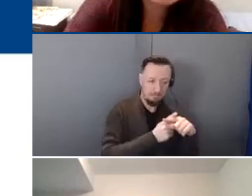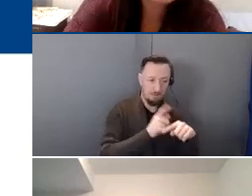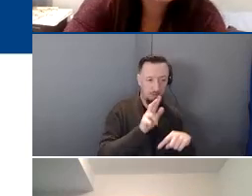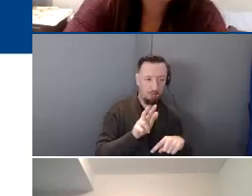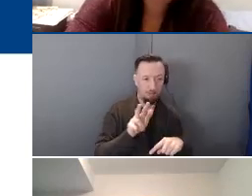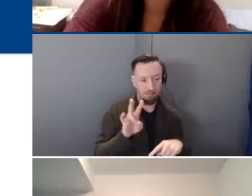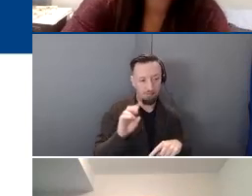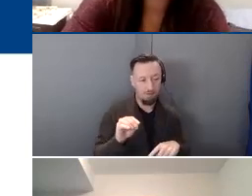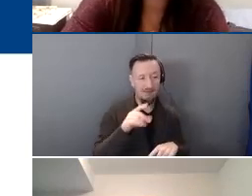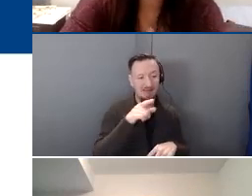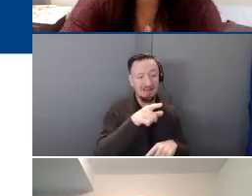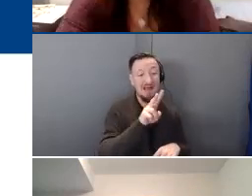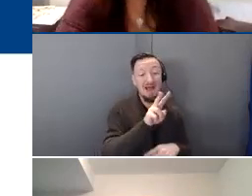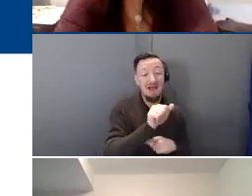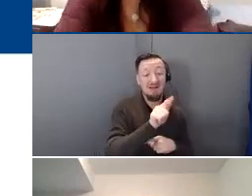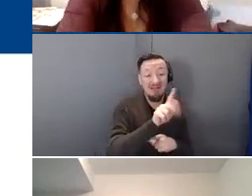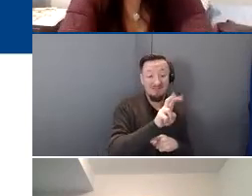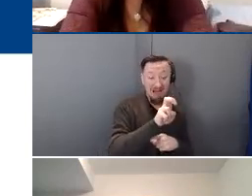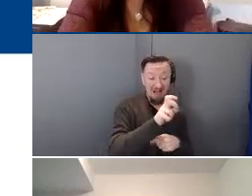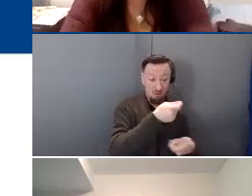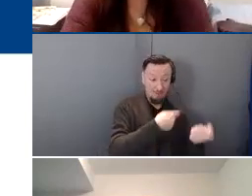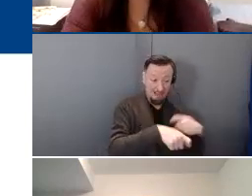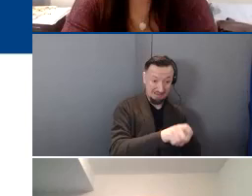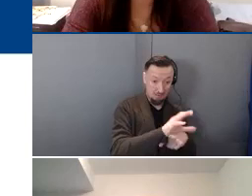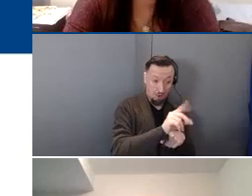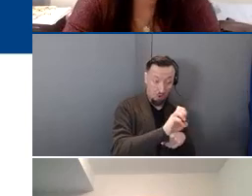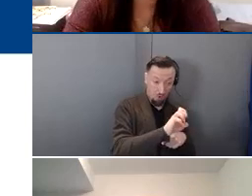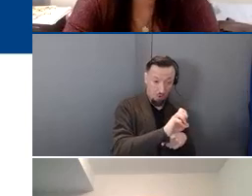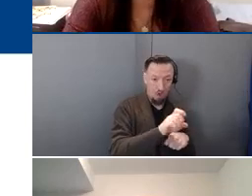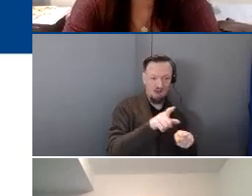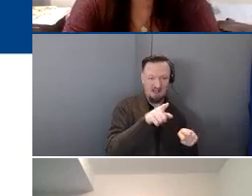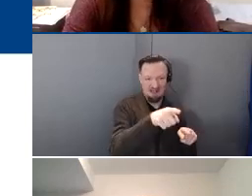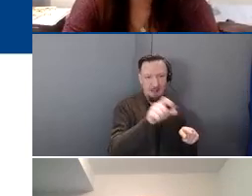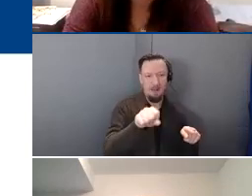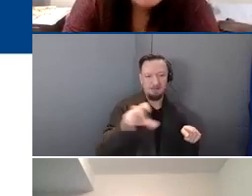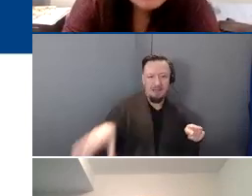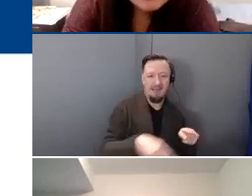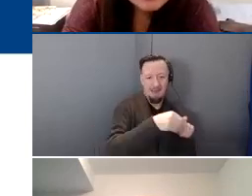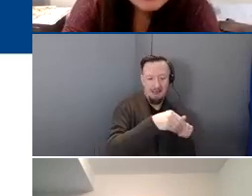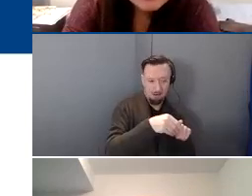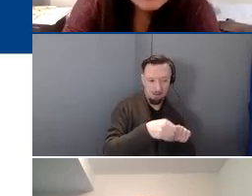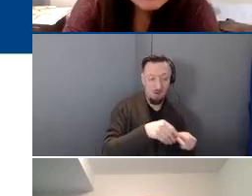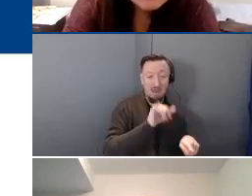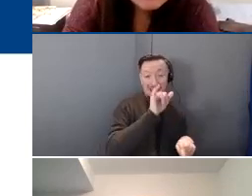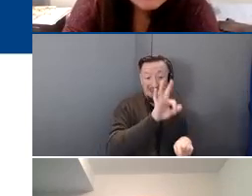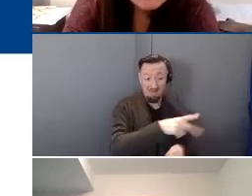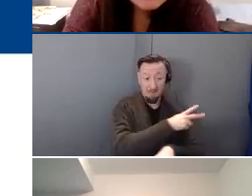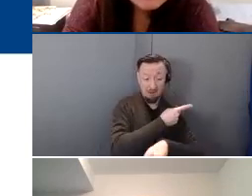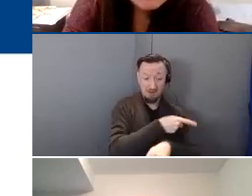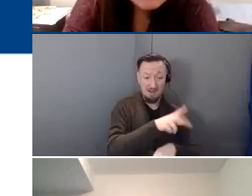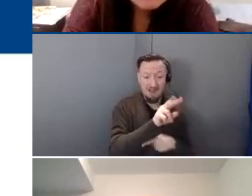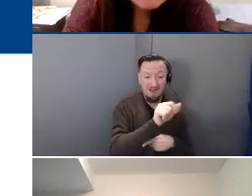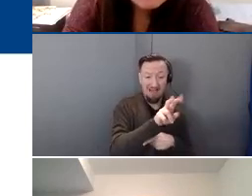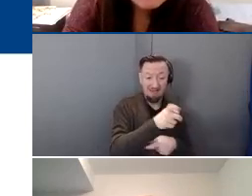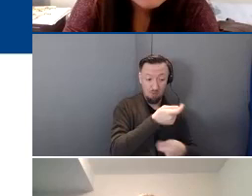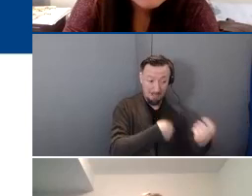with valve replacement codes. So when a patient might be having a valve replacement, what they can